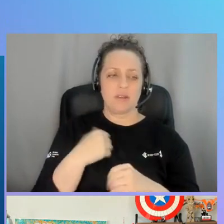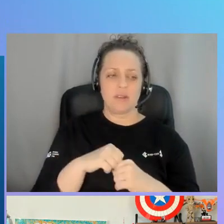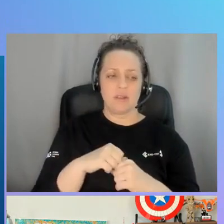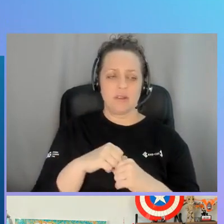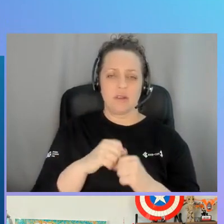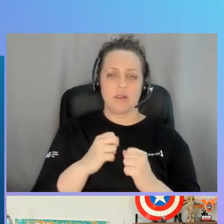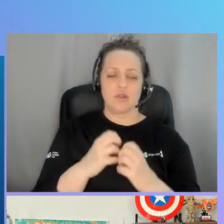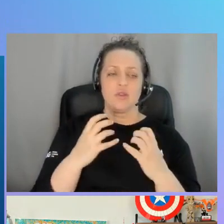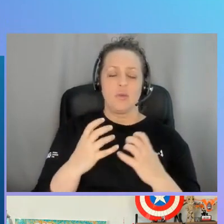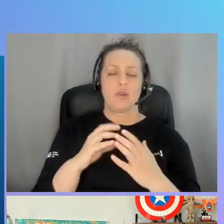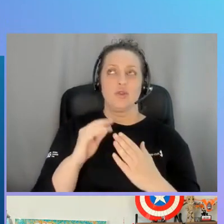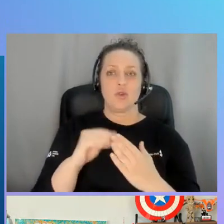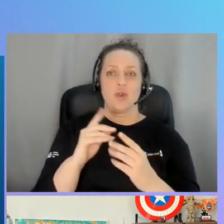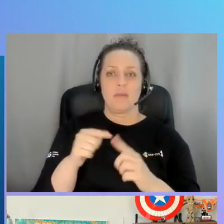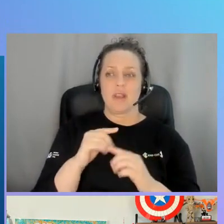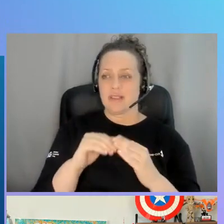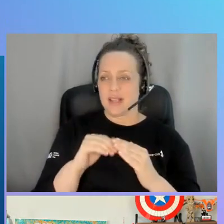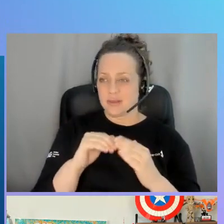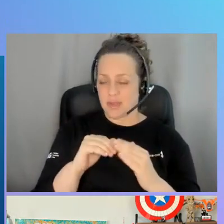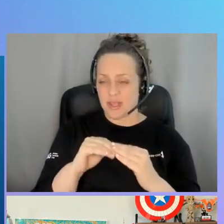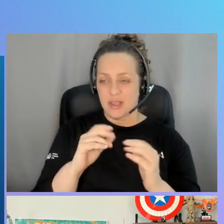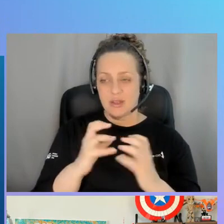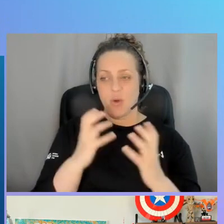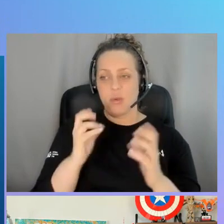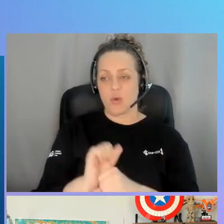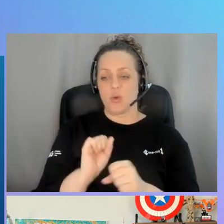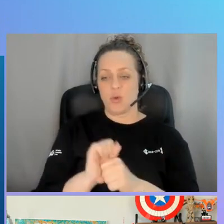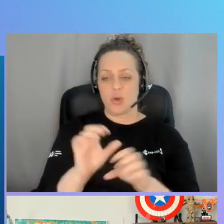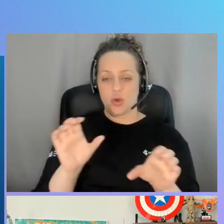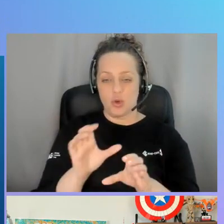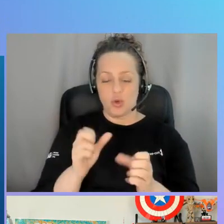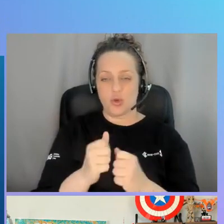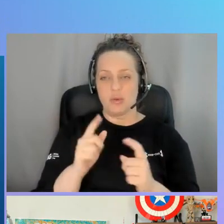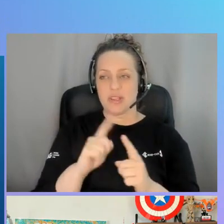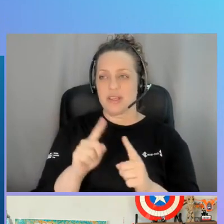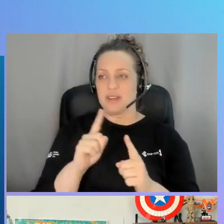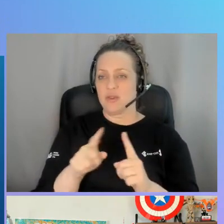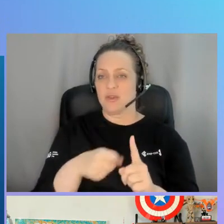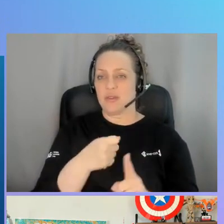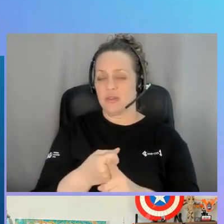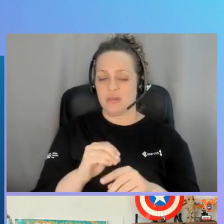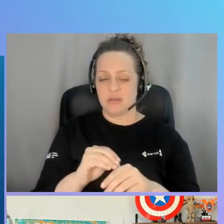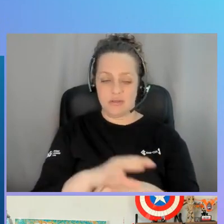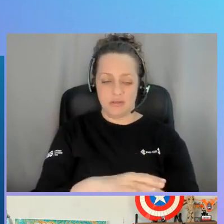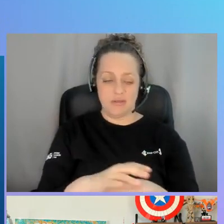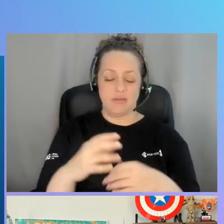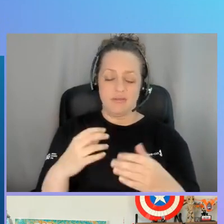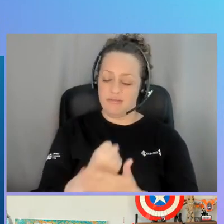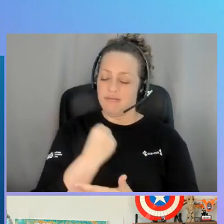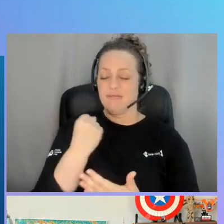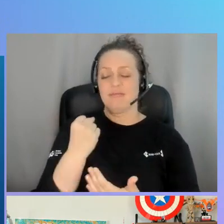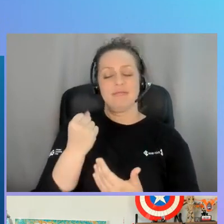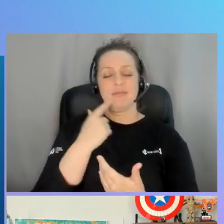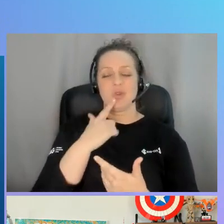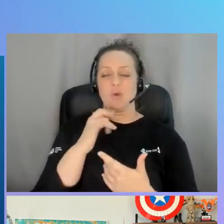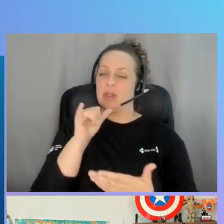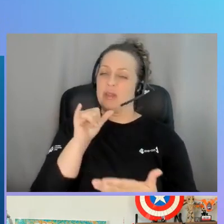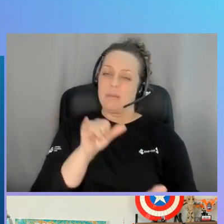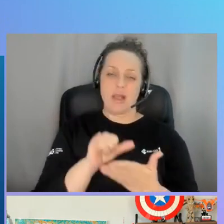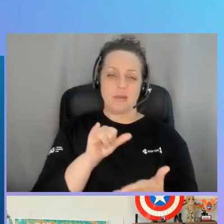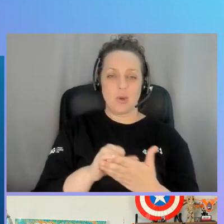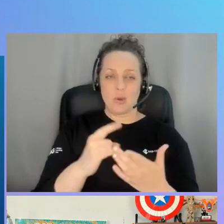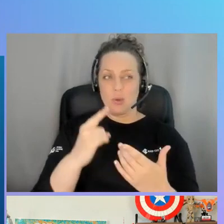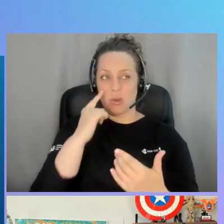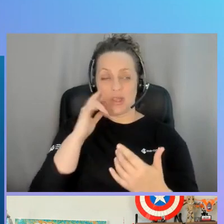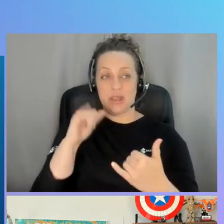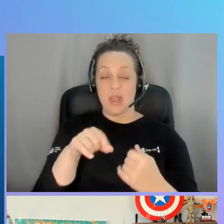there's so much to learn about accessibility and so much work to do and so much difference to make. So it's almost impossible to think